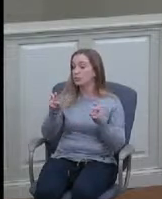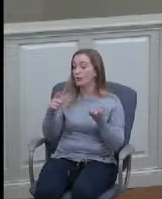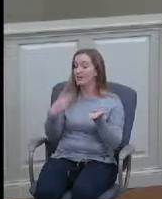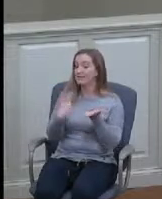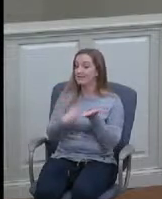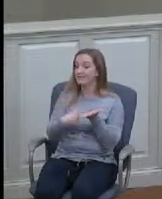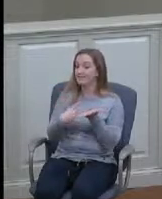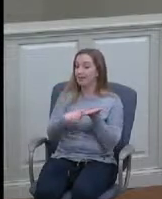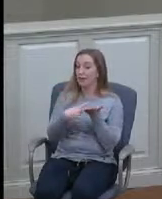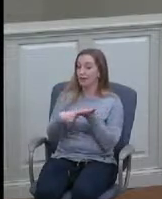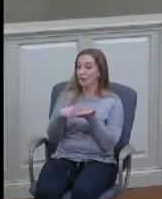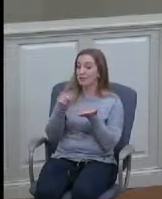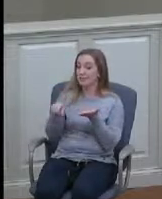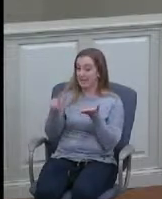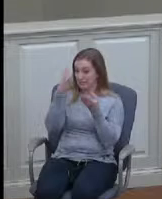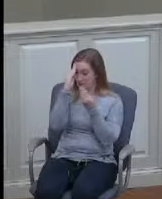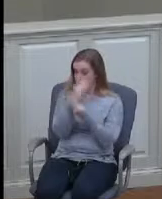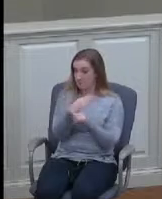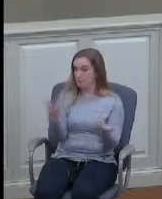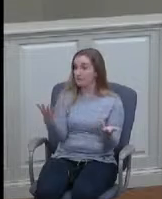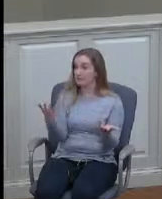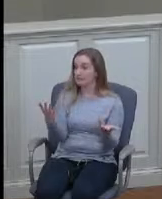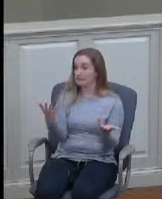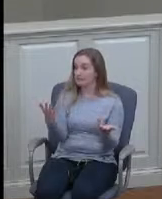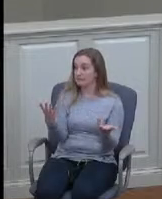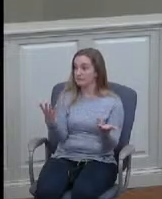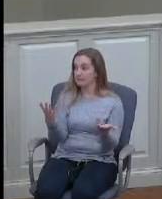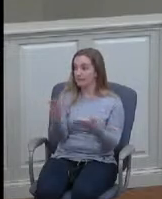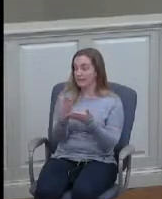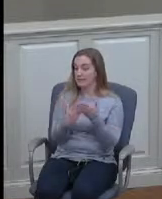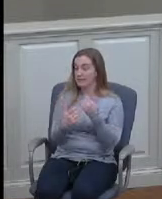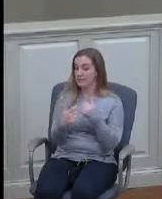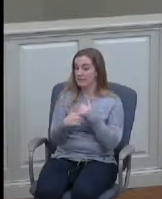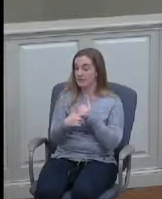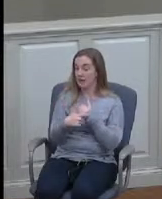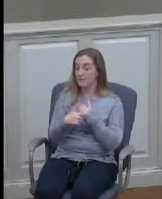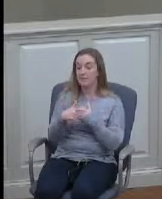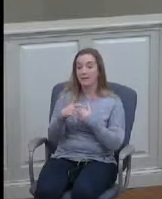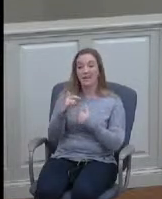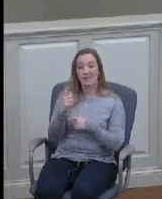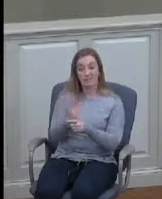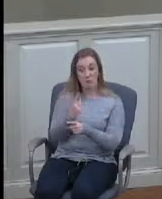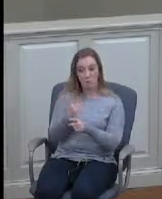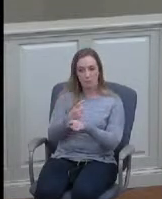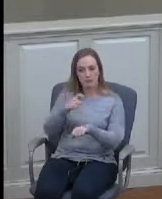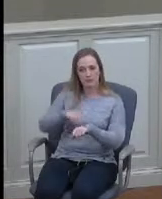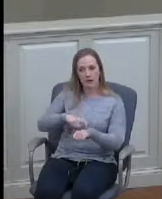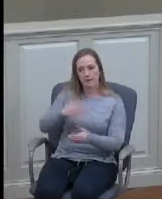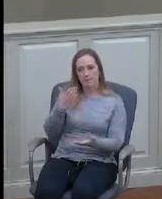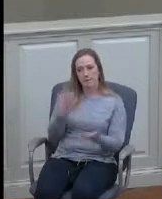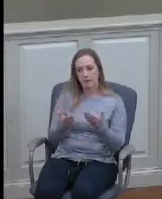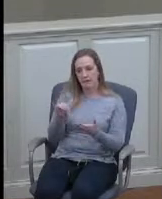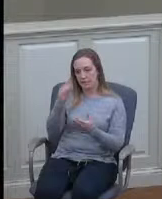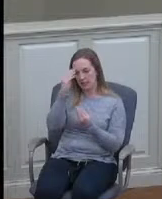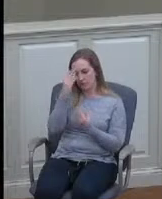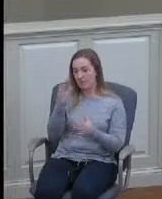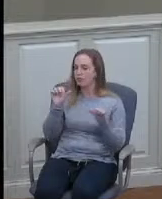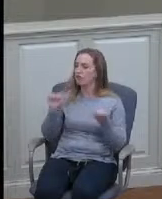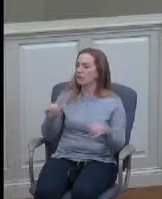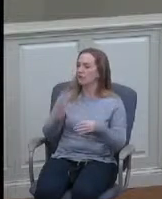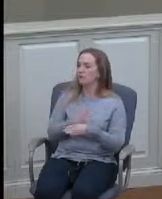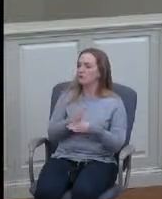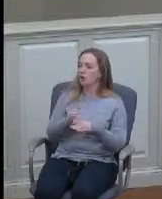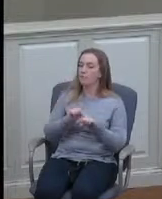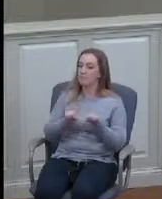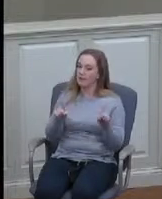very public, frankly, at some point. And at the appropriate time, maybe that information can be shared. Sure. However, I